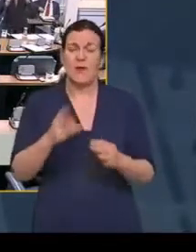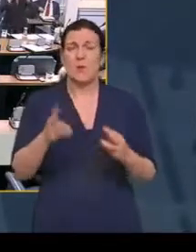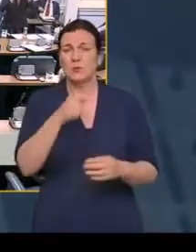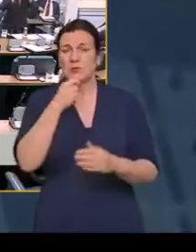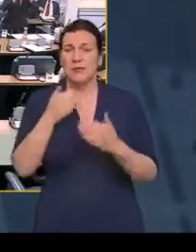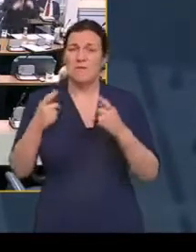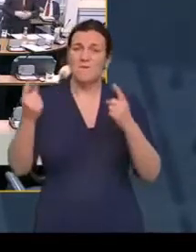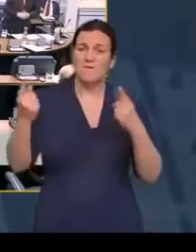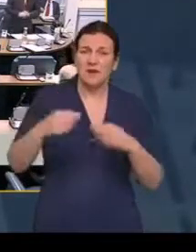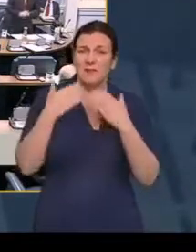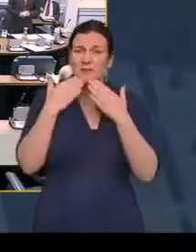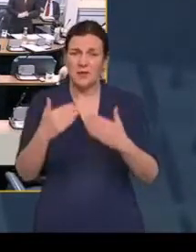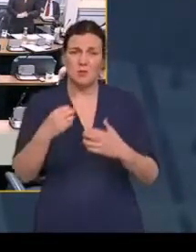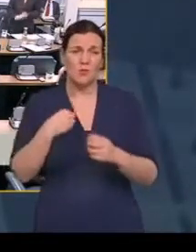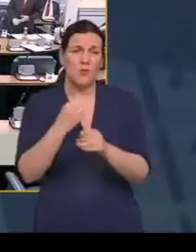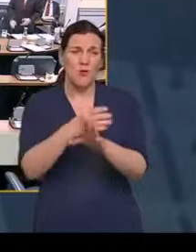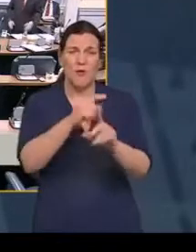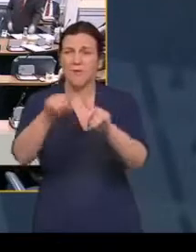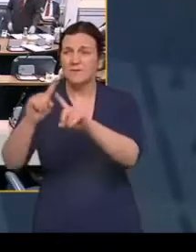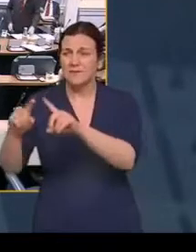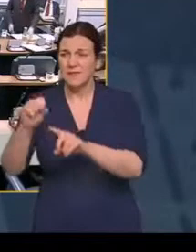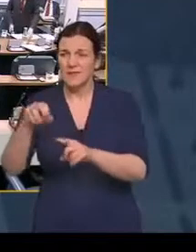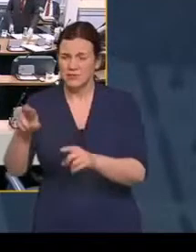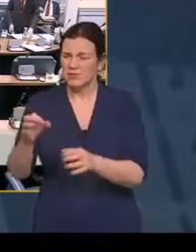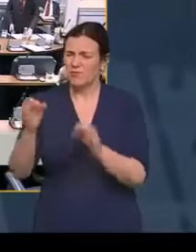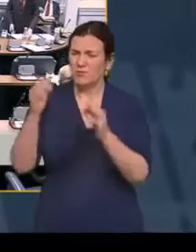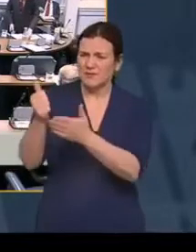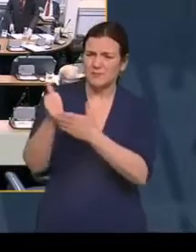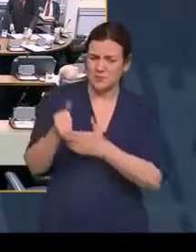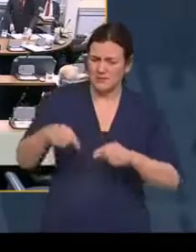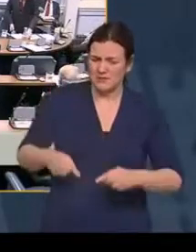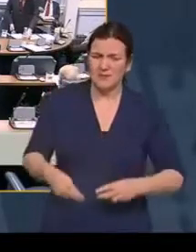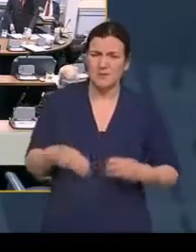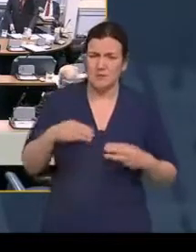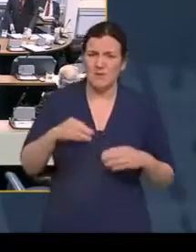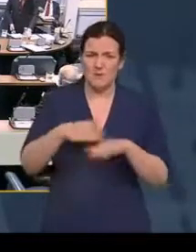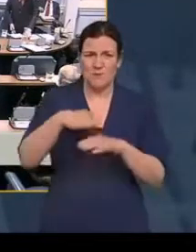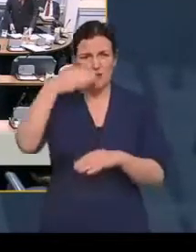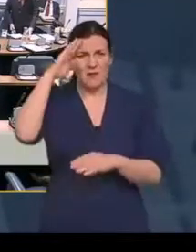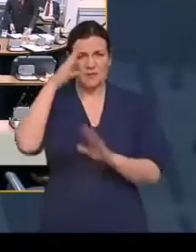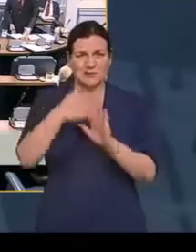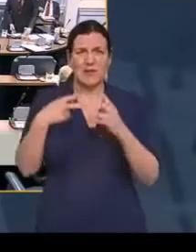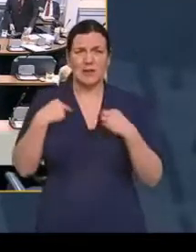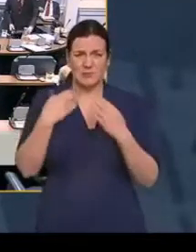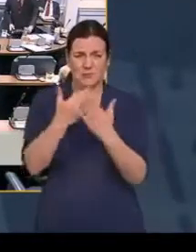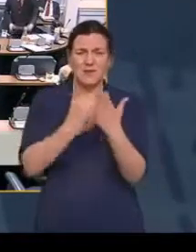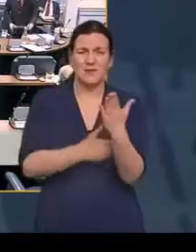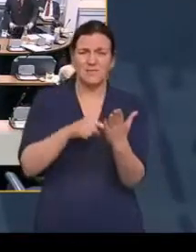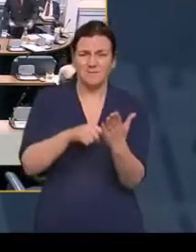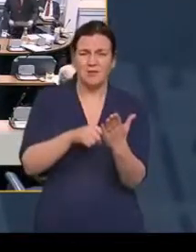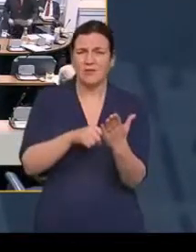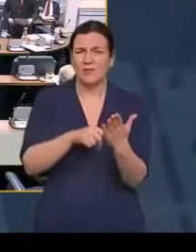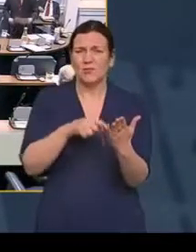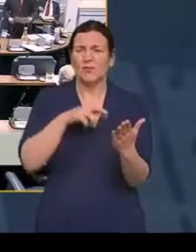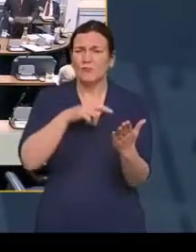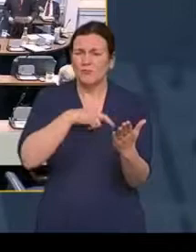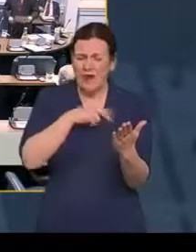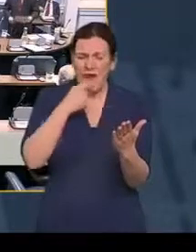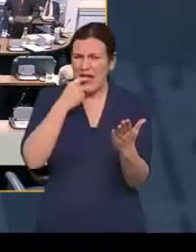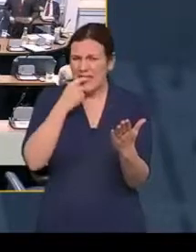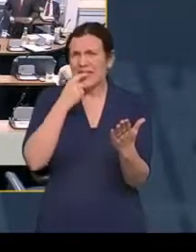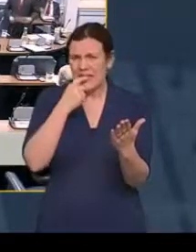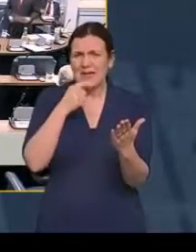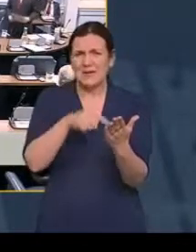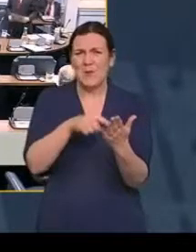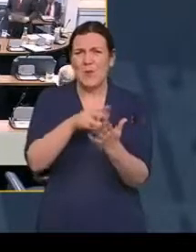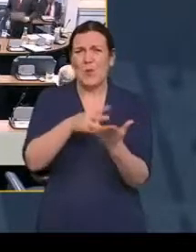to say a final thank you to all of the senators for your great support here this morning for the Irish Sign Language Bill, because it's a very,